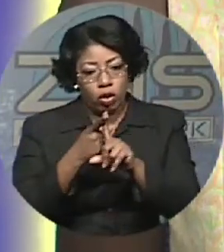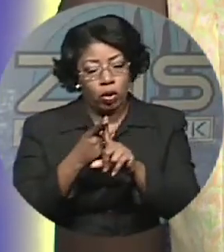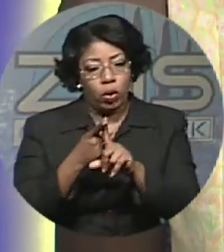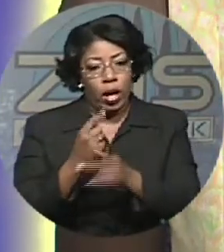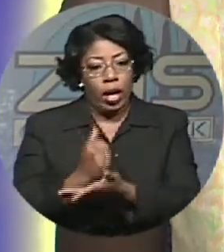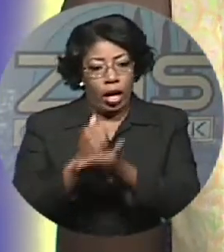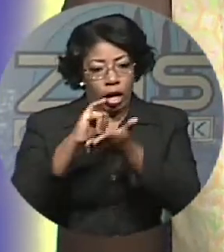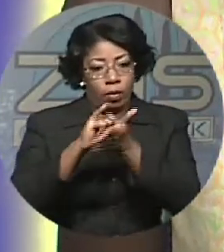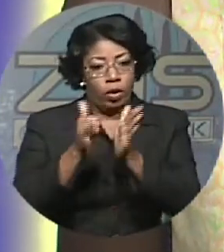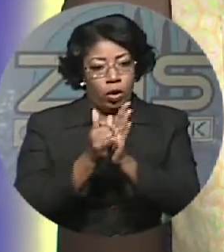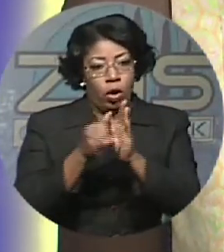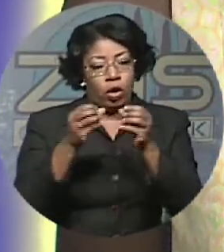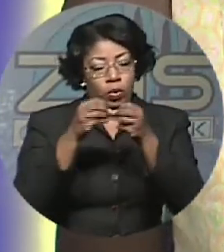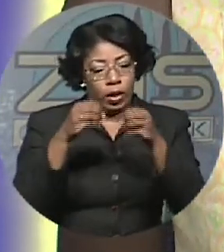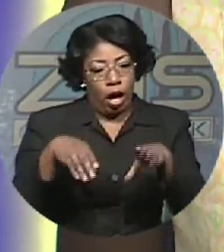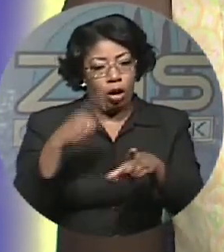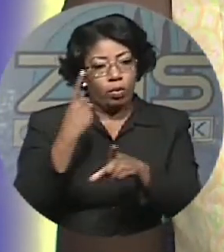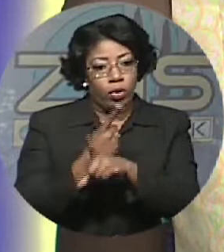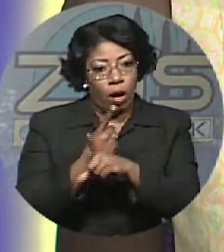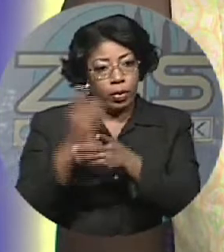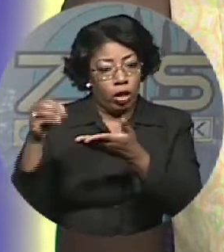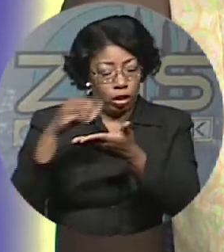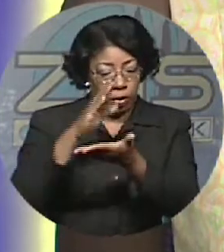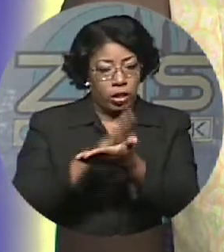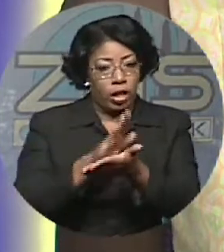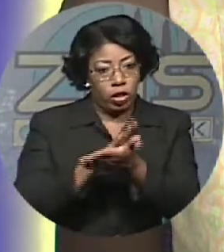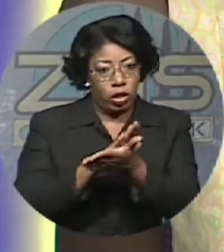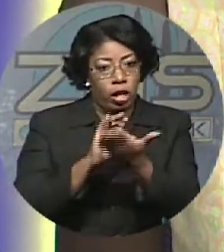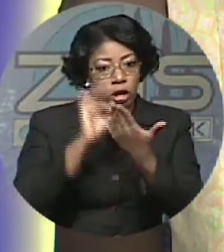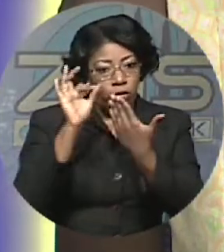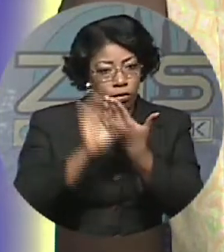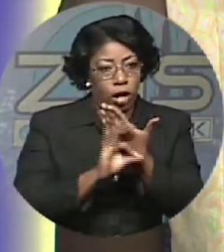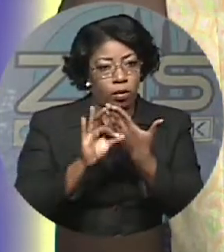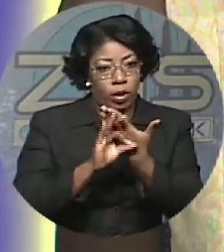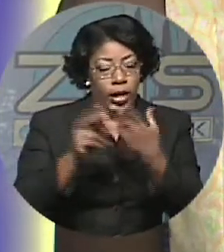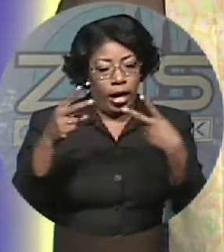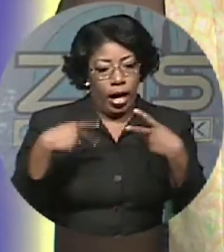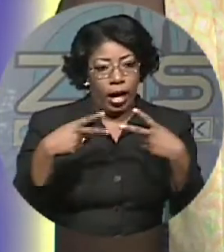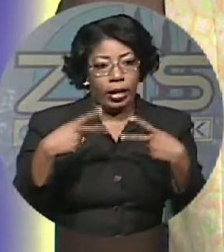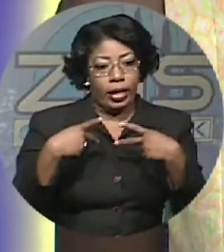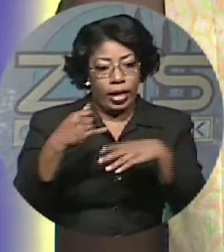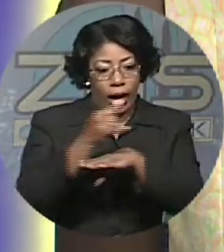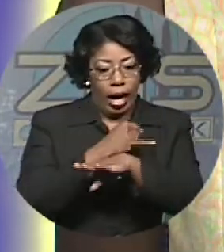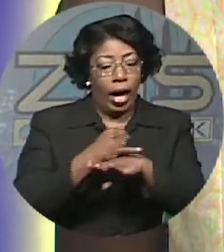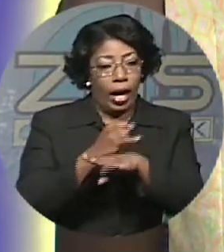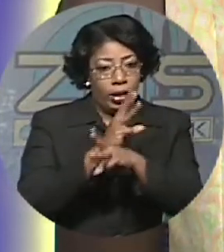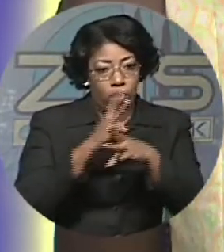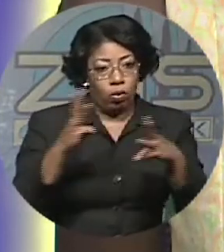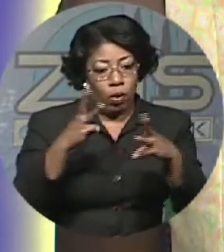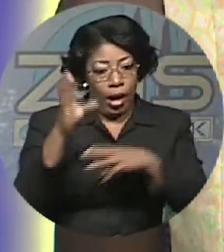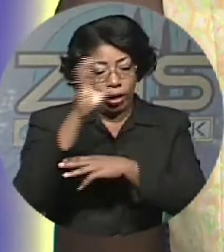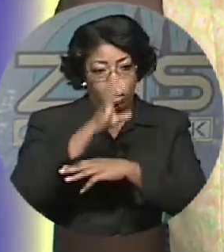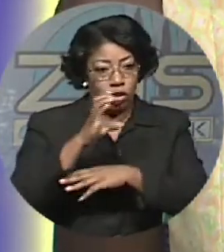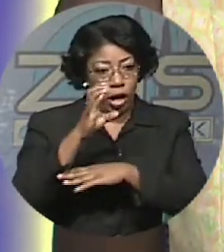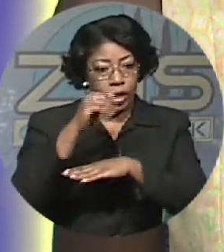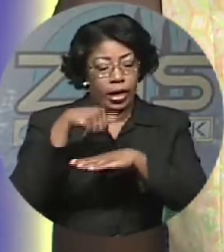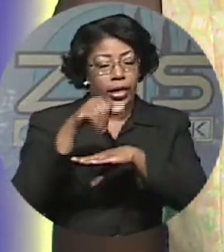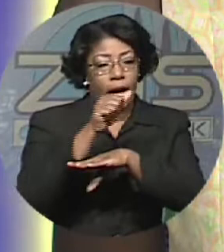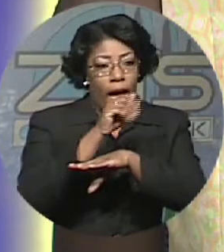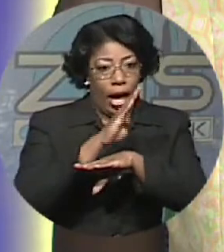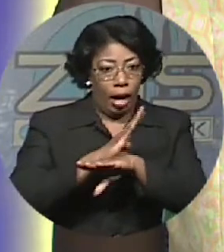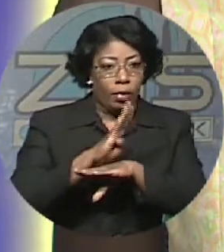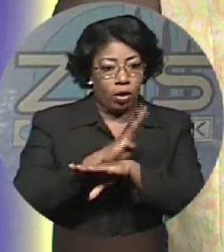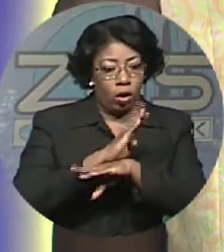documentation to be here in the Bahamas. In February, the Immigration Department mounted an island-wide check of illegal migrants in Abaco after